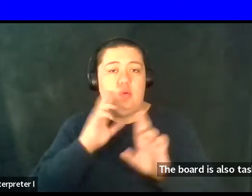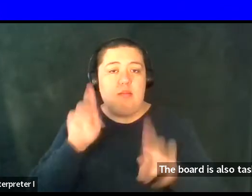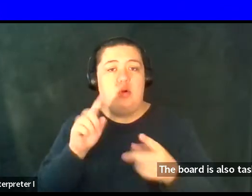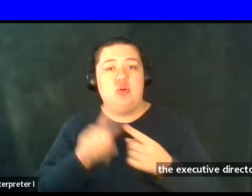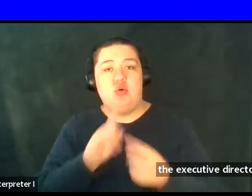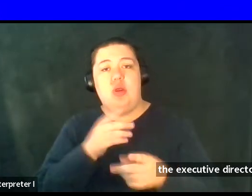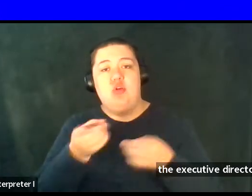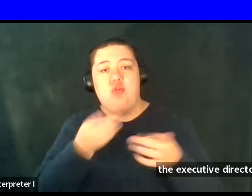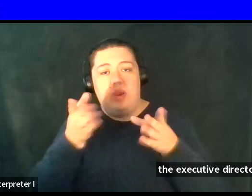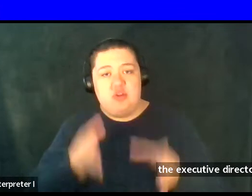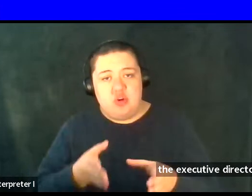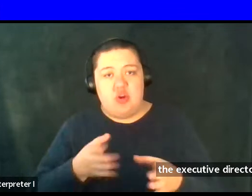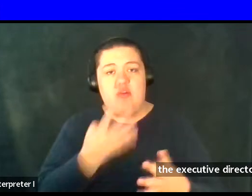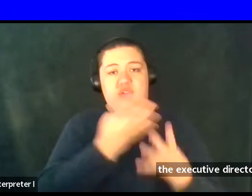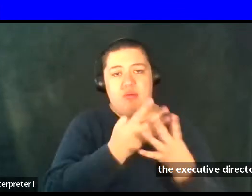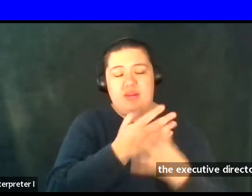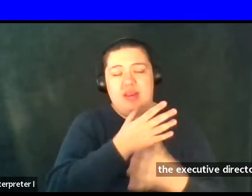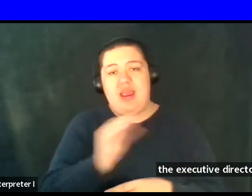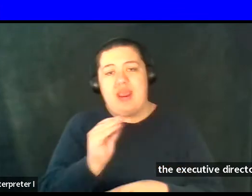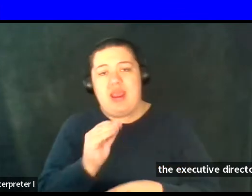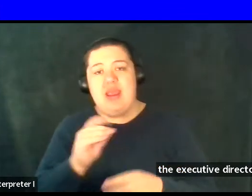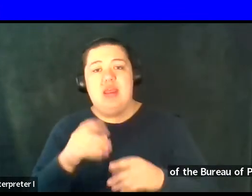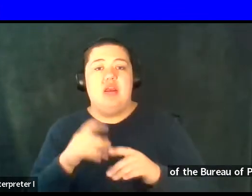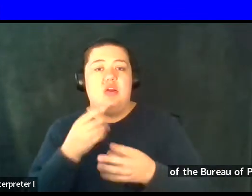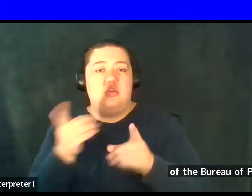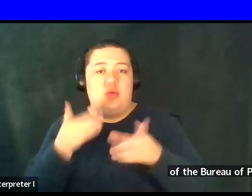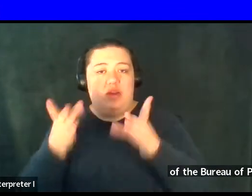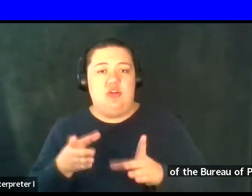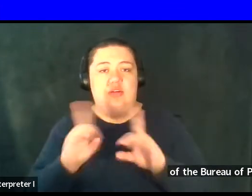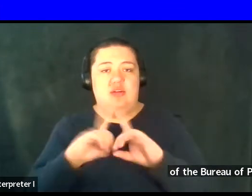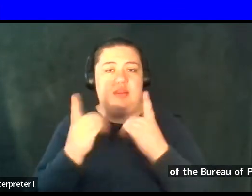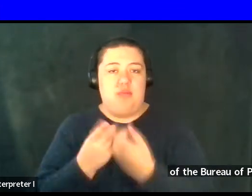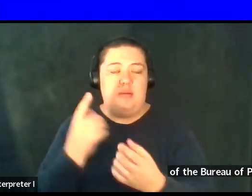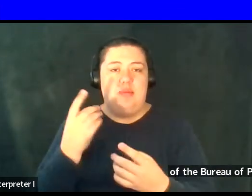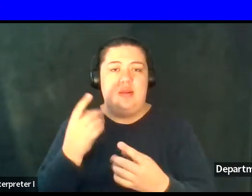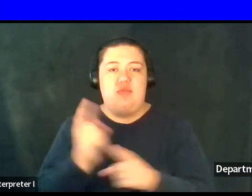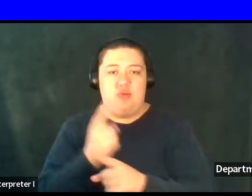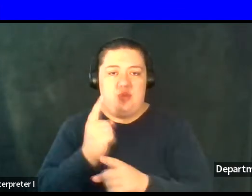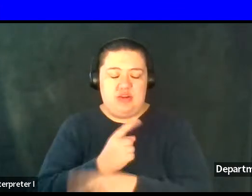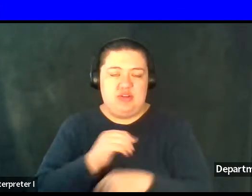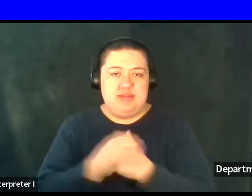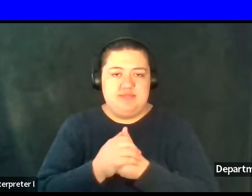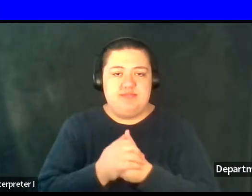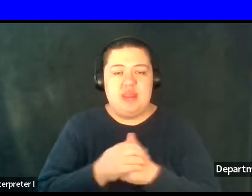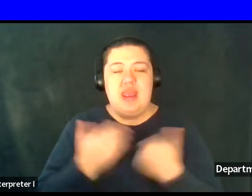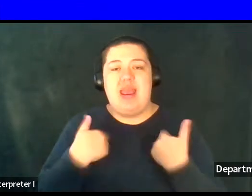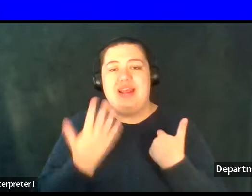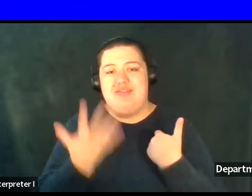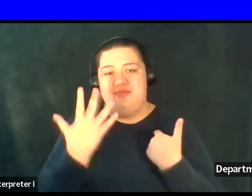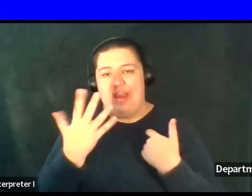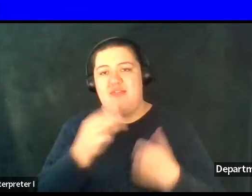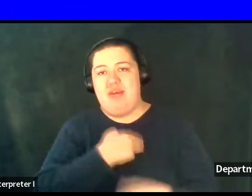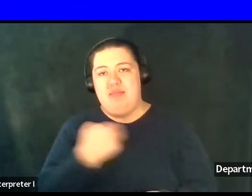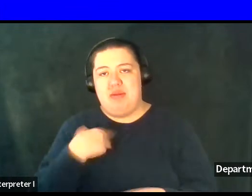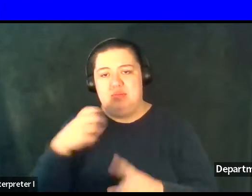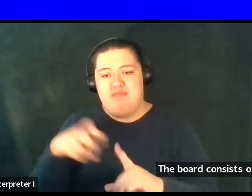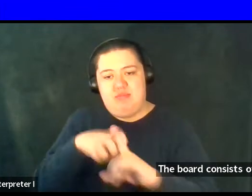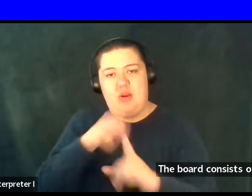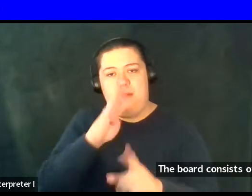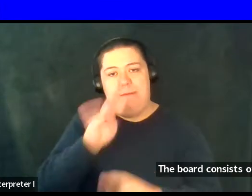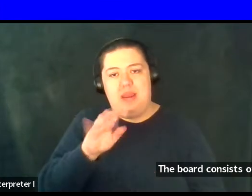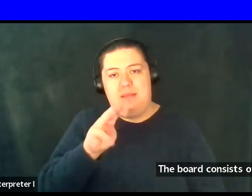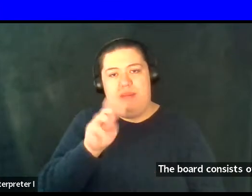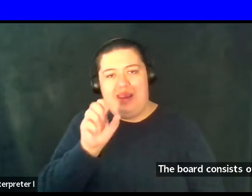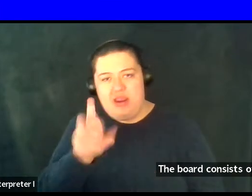Bureau of Prisons and the director of the Department of Corrections. The board consists of 5 members, 3 appointed by the mayor and 2 by